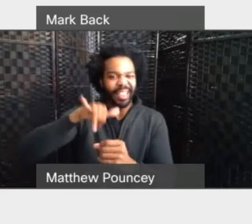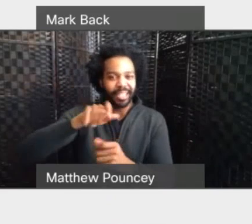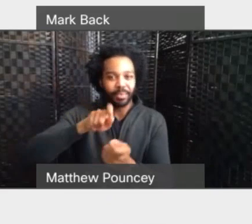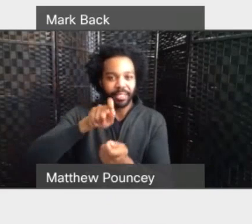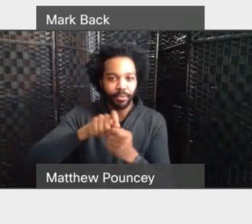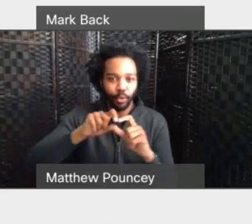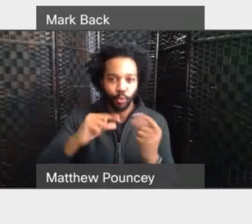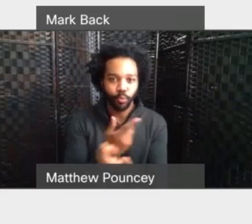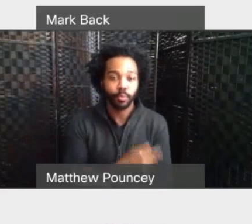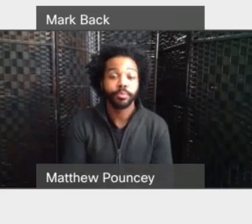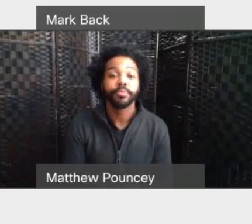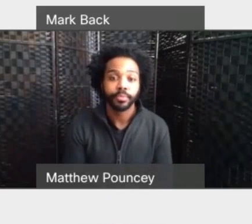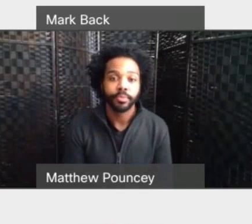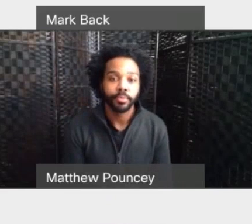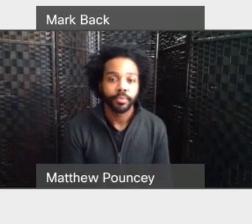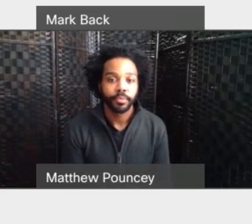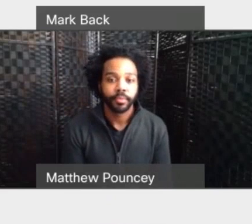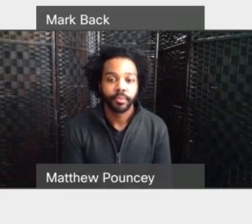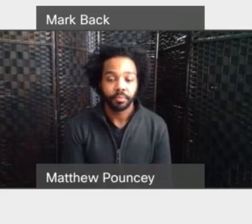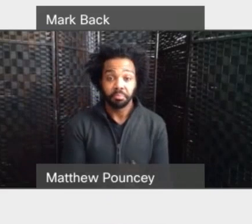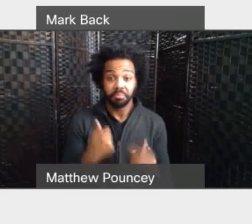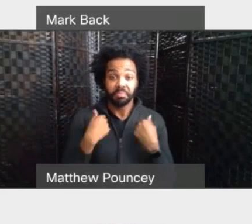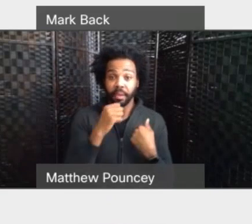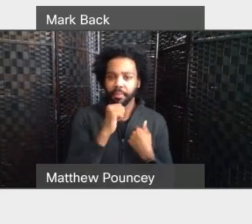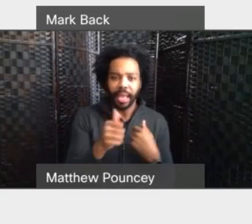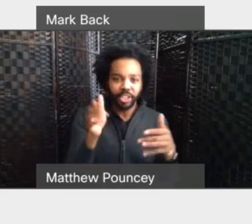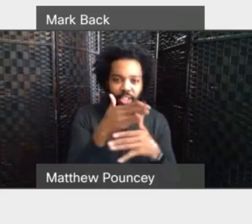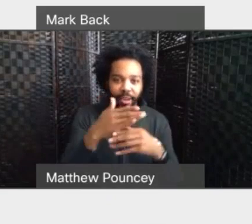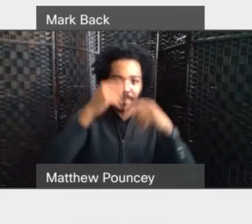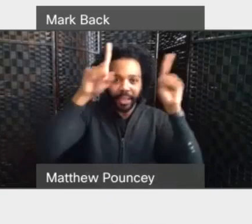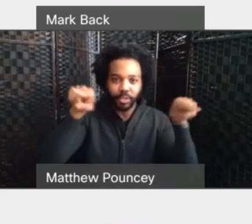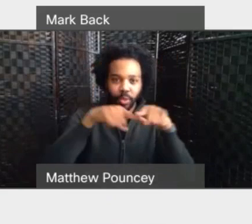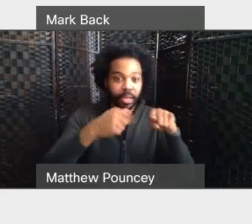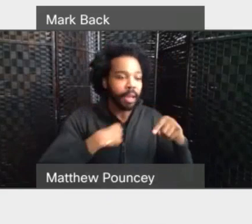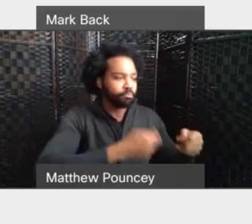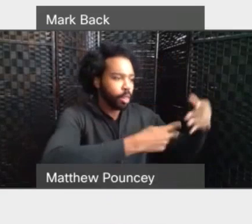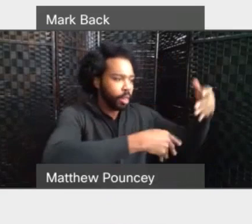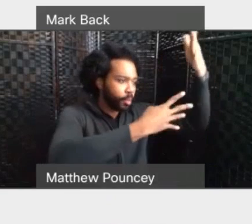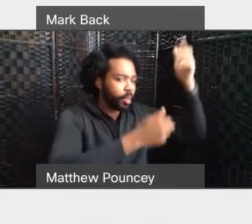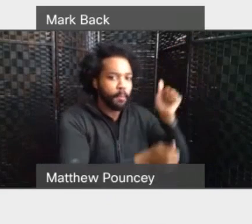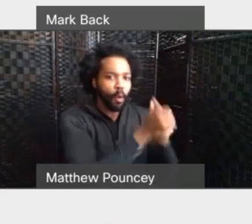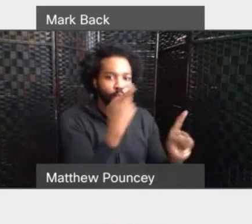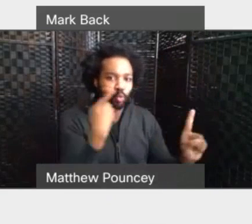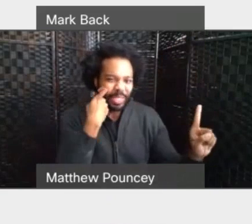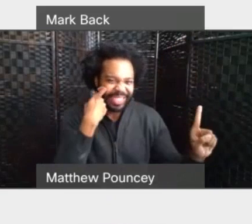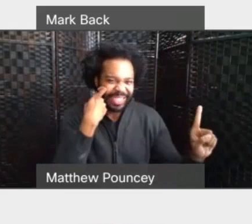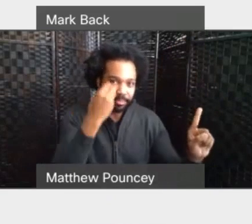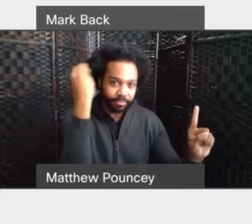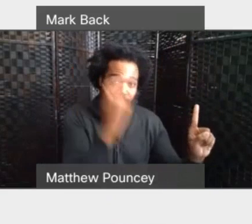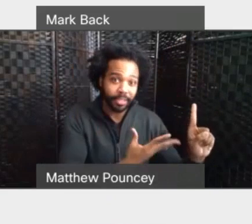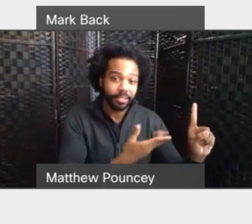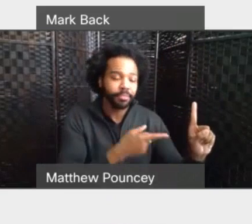just, now that I'm not sharing my screen anymore, I'm pulling up the most recent guidance,